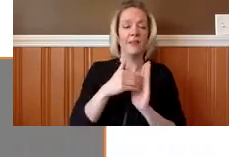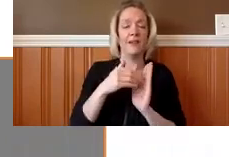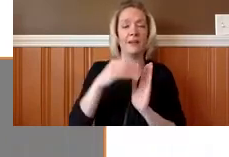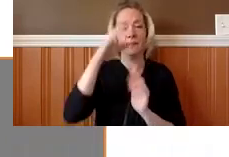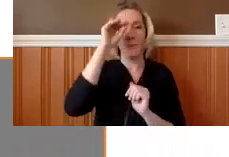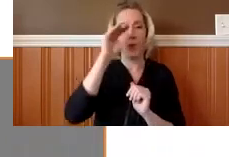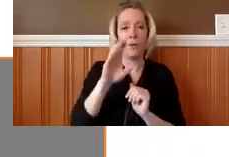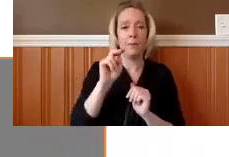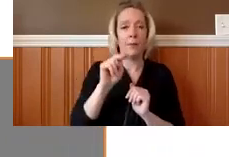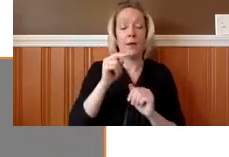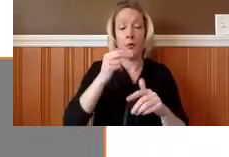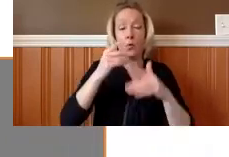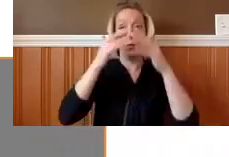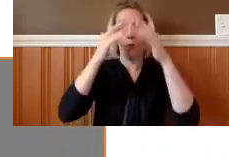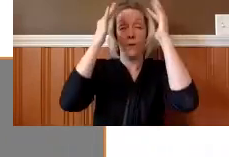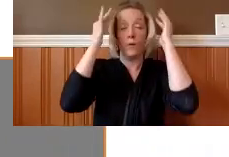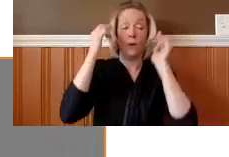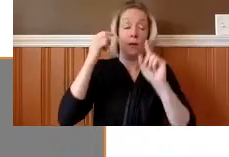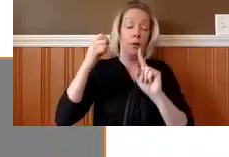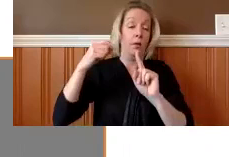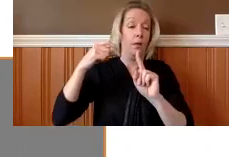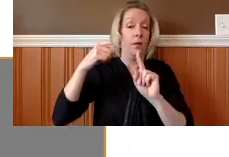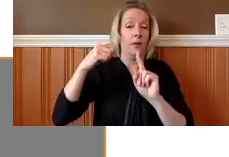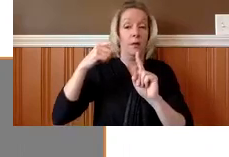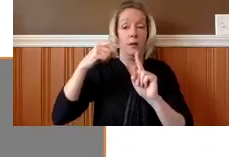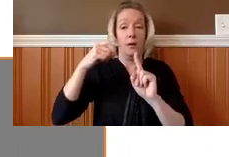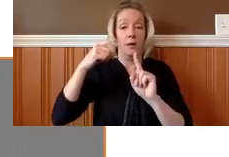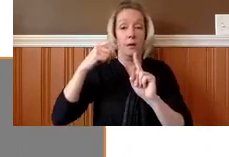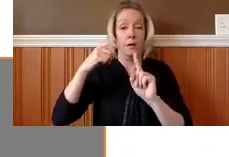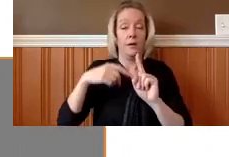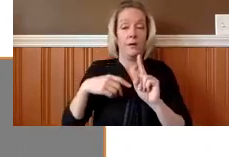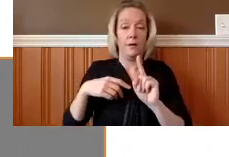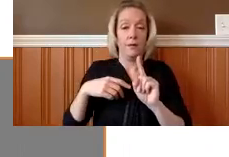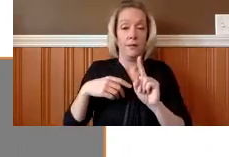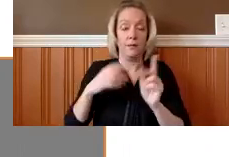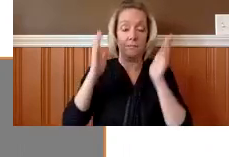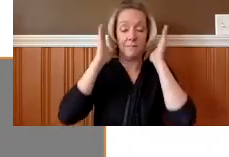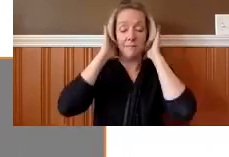sensory overload is too much, and he's making a little sad face there and covering his ears.